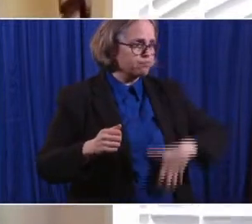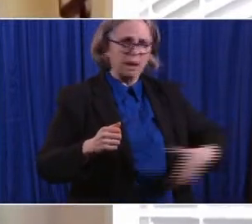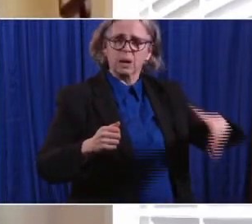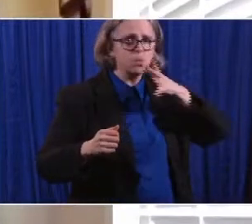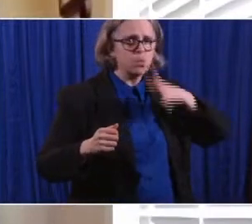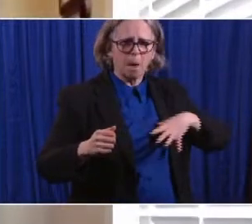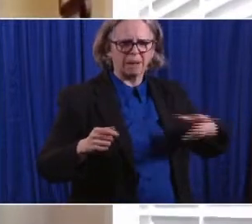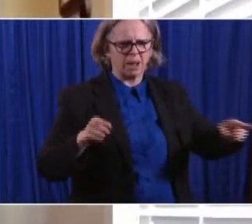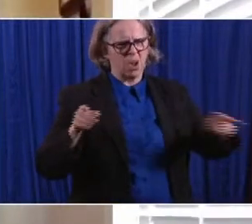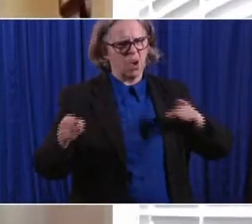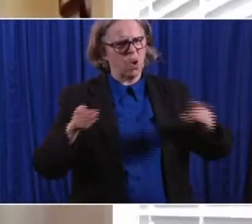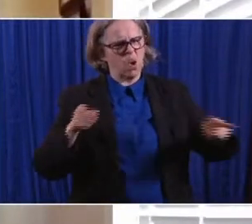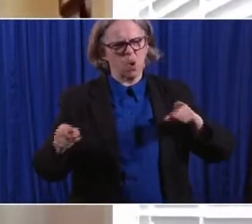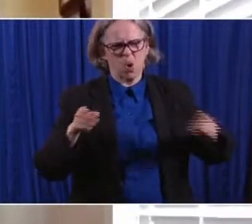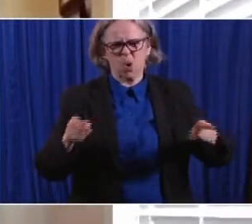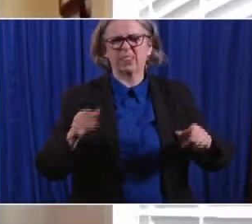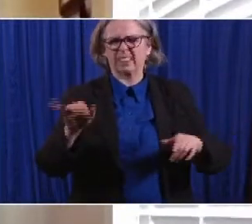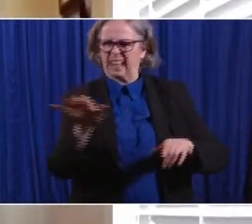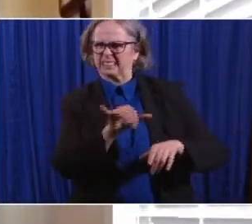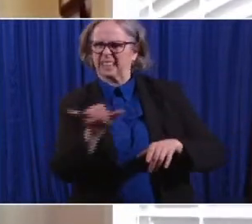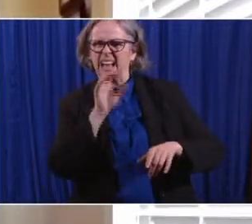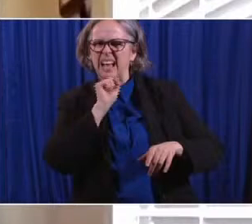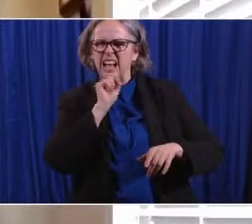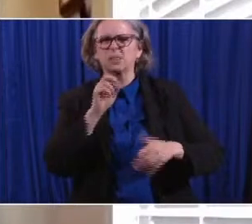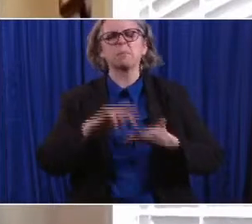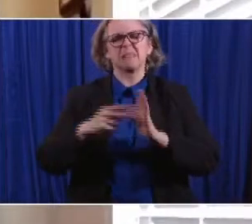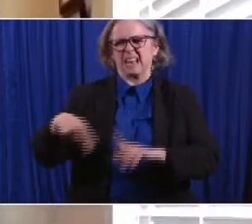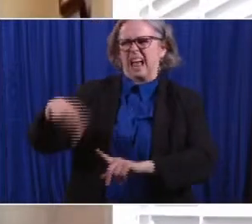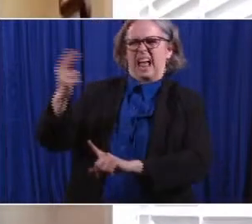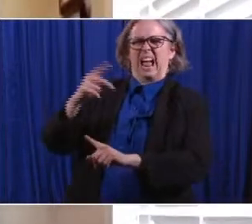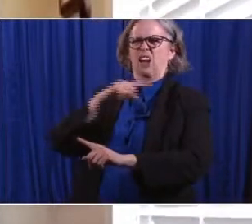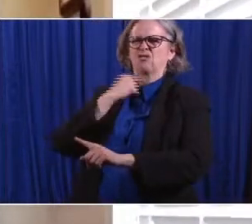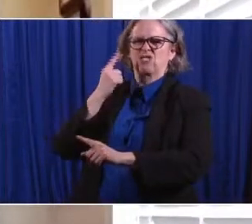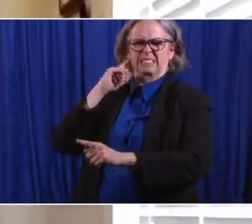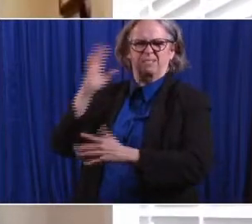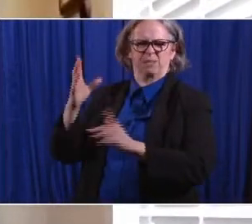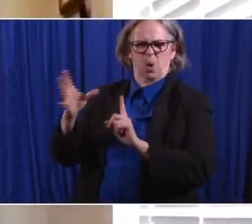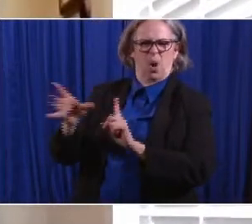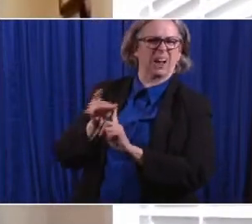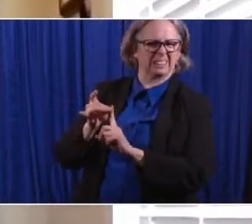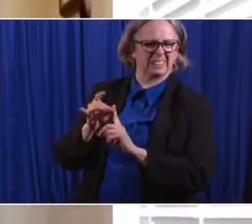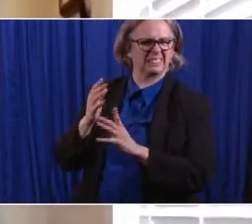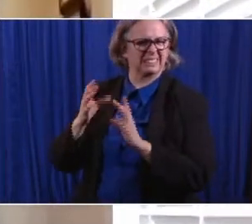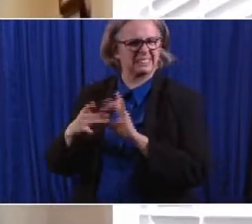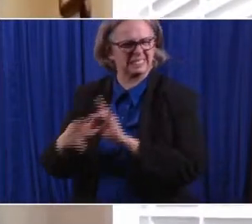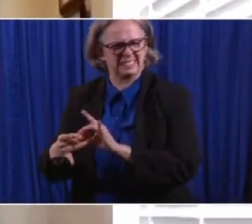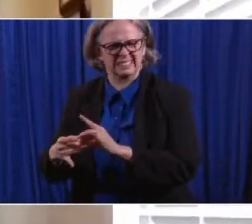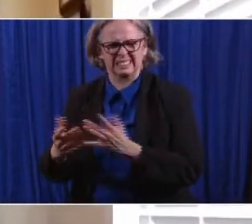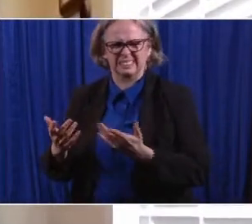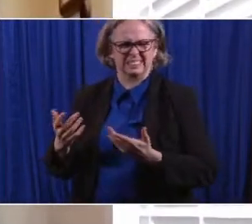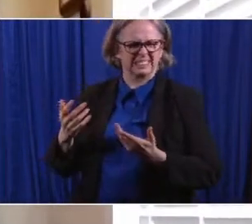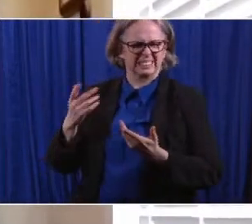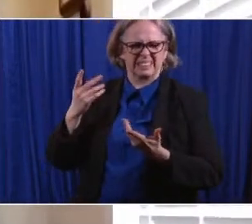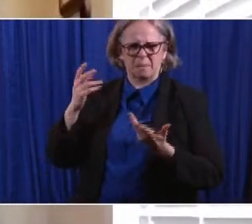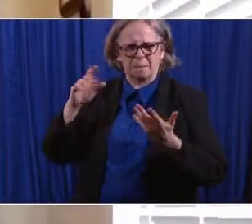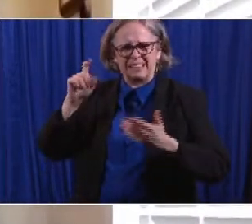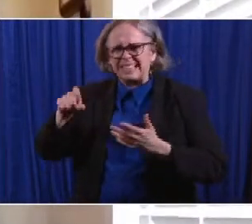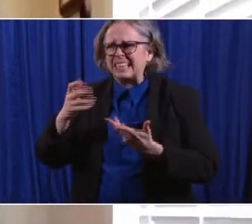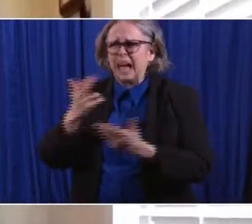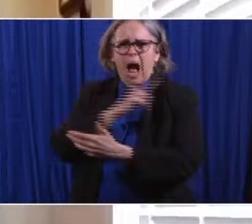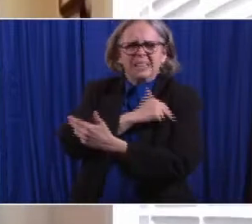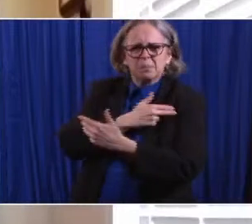with COVID-19, you're at higher risk for being hospitalized in an intensive care unit and